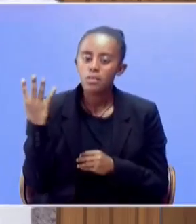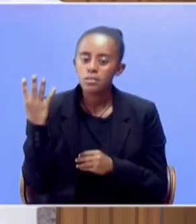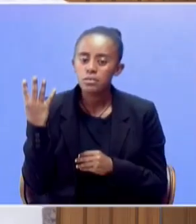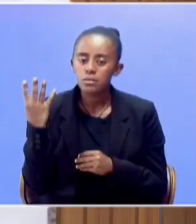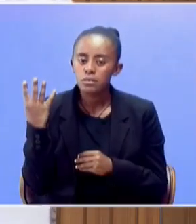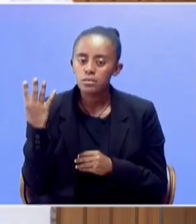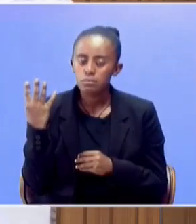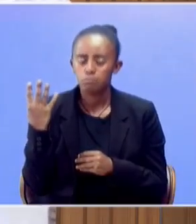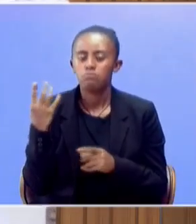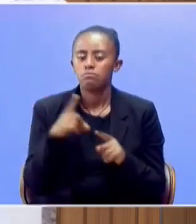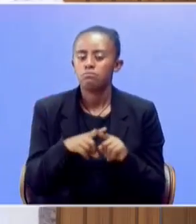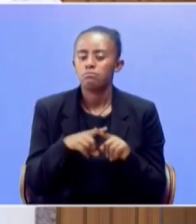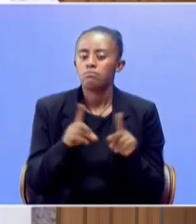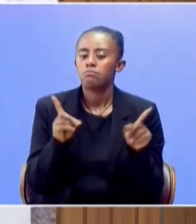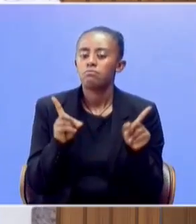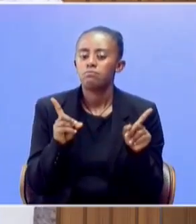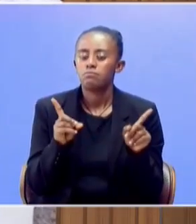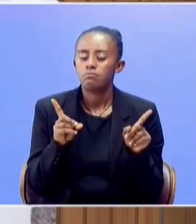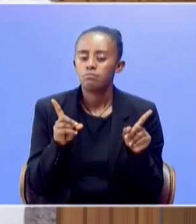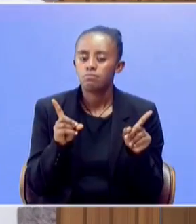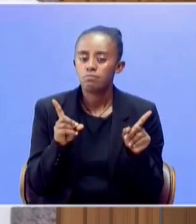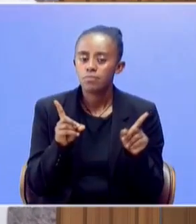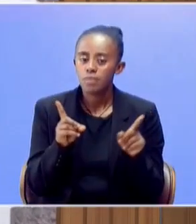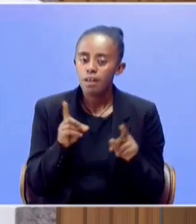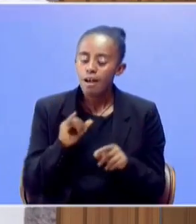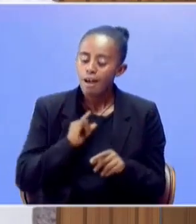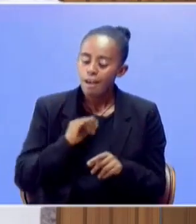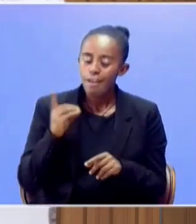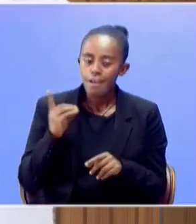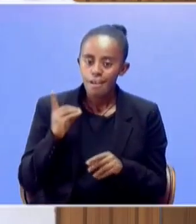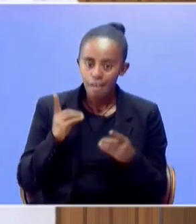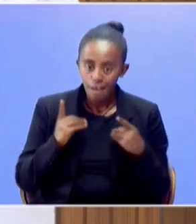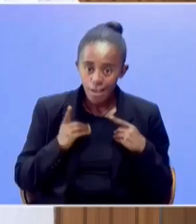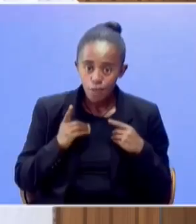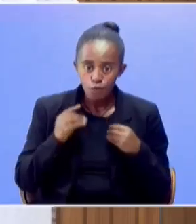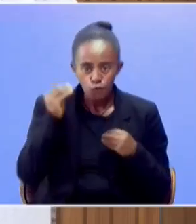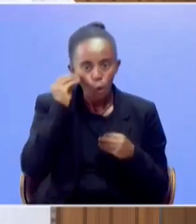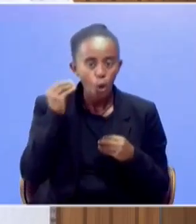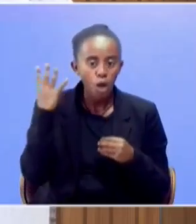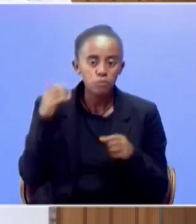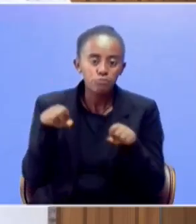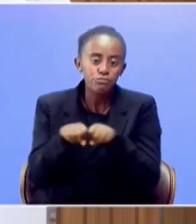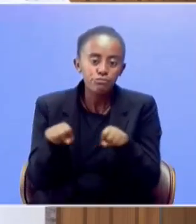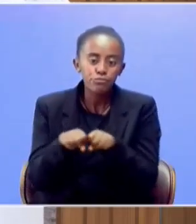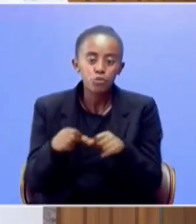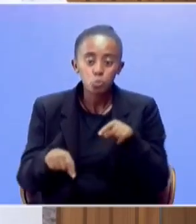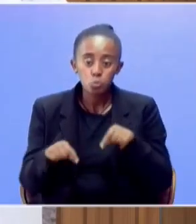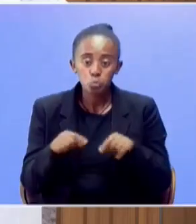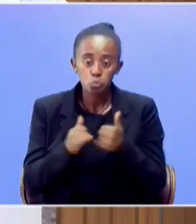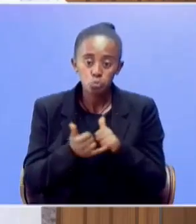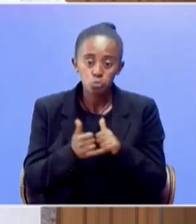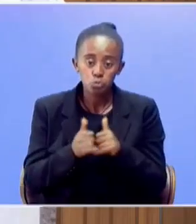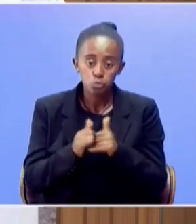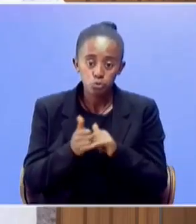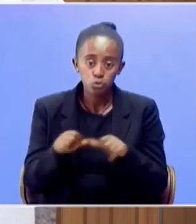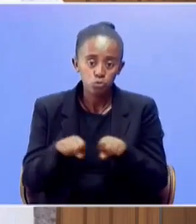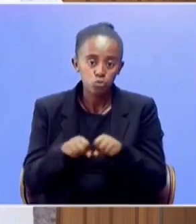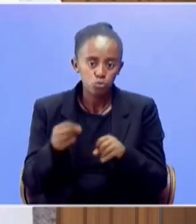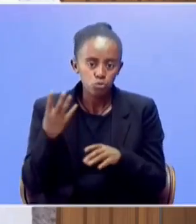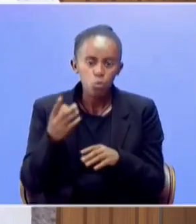This is different, yes? I had forgotten my sports shoes. Why is it